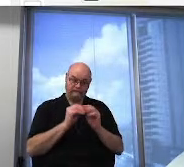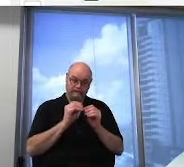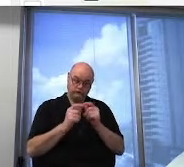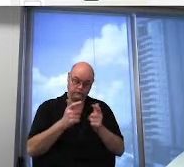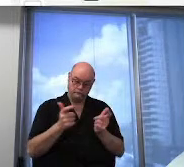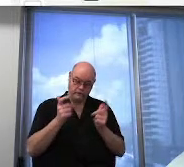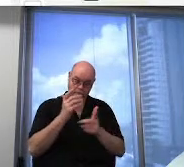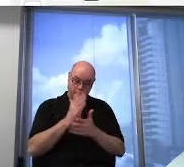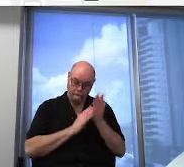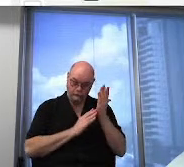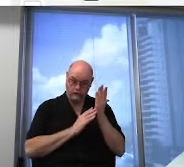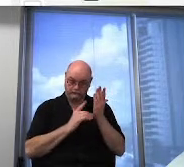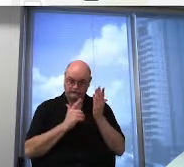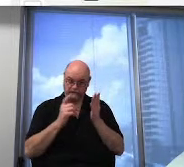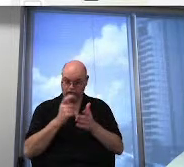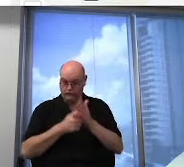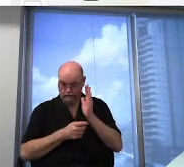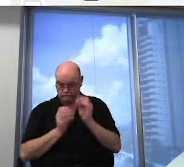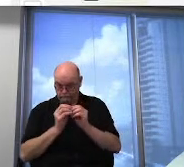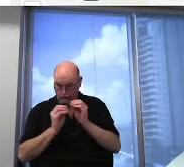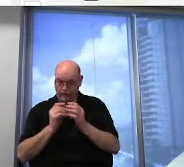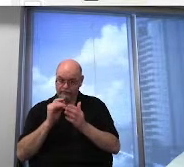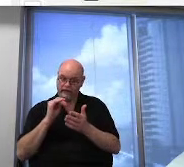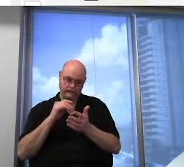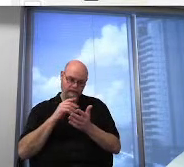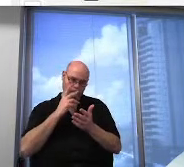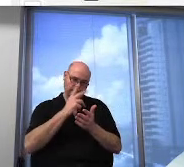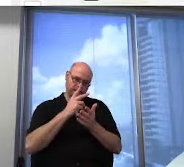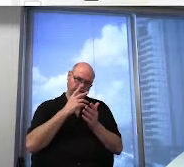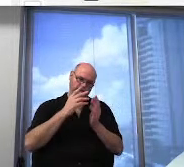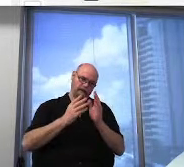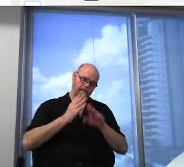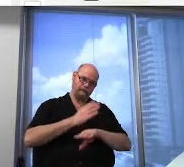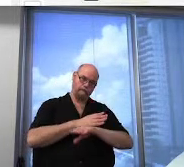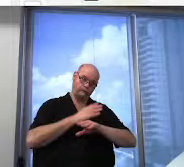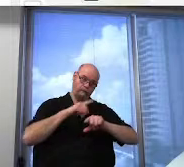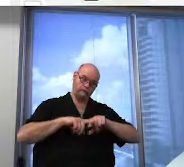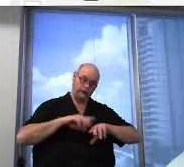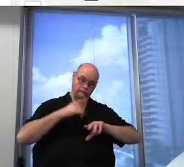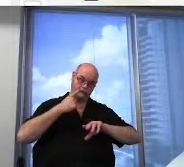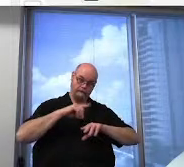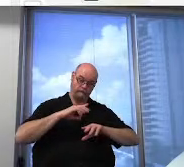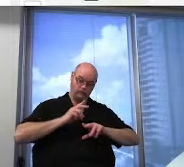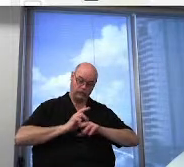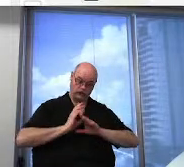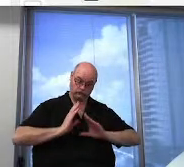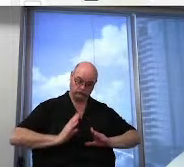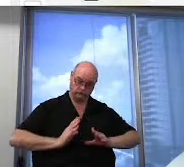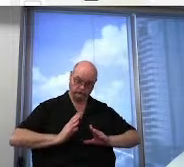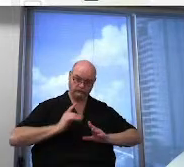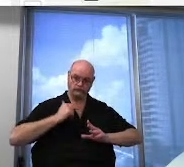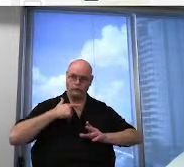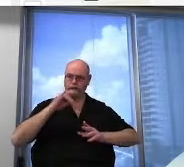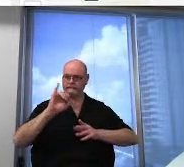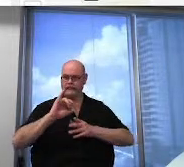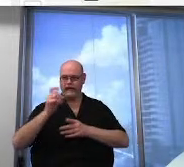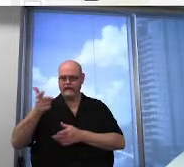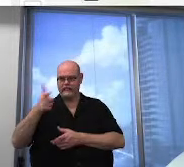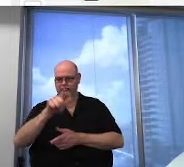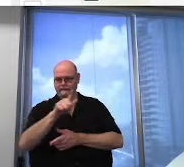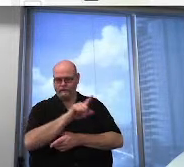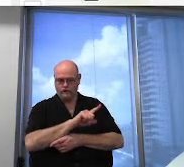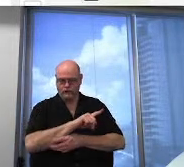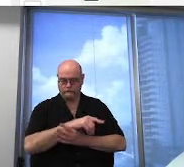pieces, the faster you're going to see at the back end the improvement in reliability for our customers. It's a lever